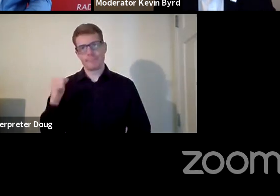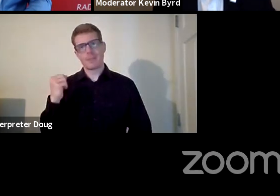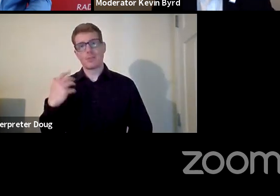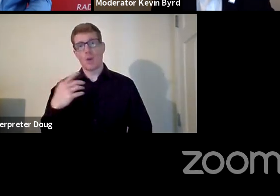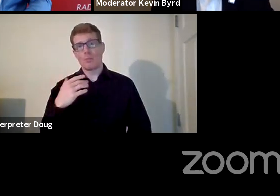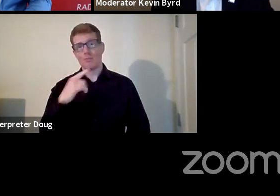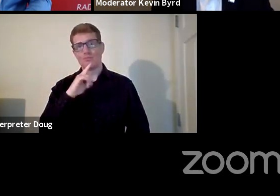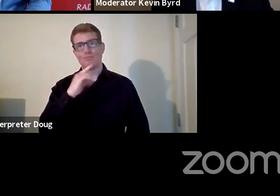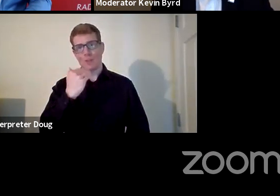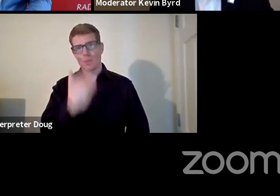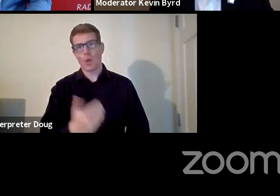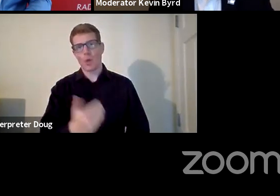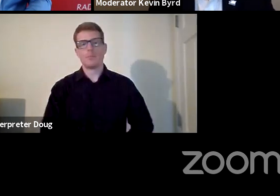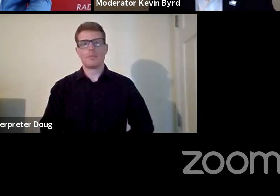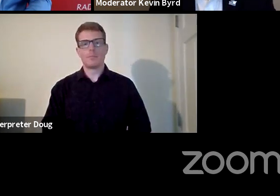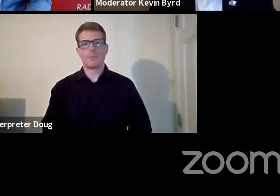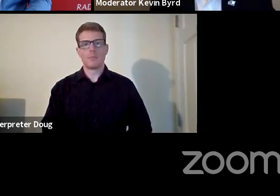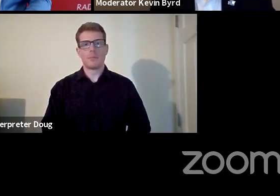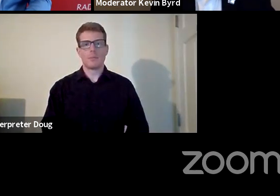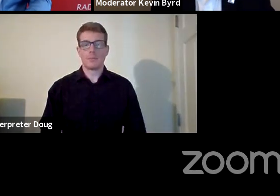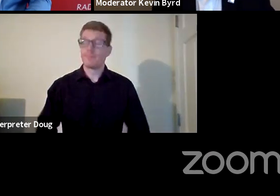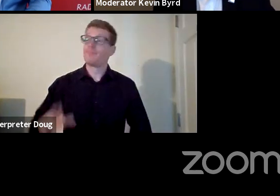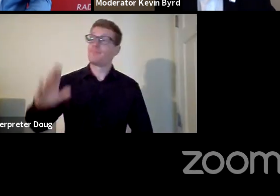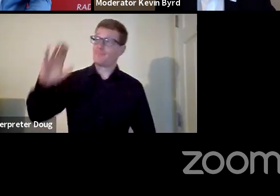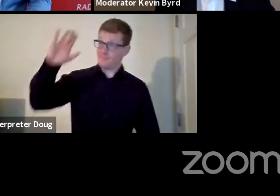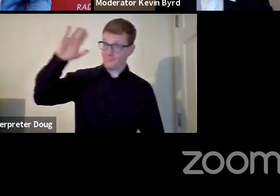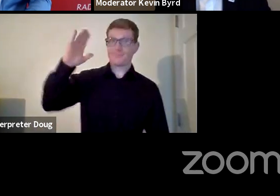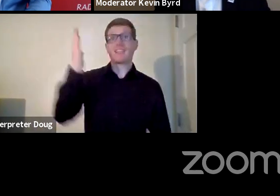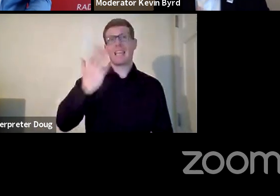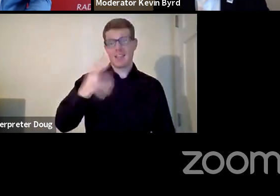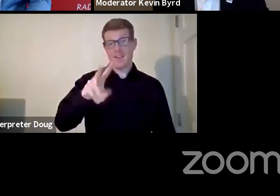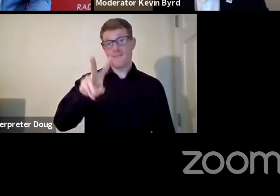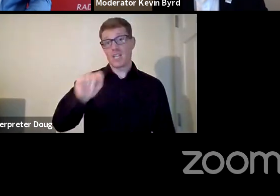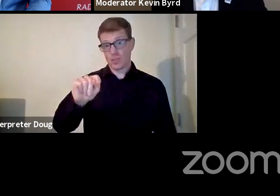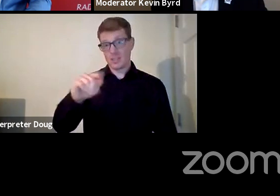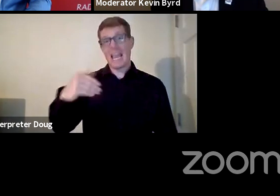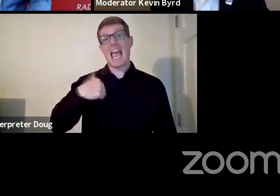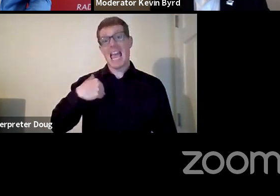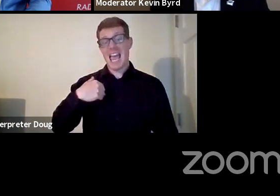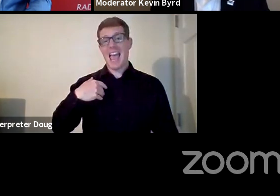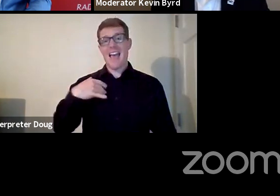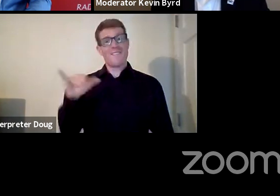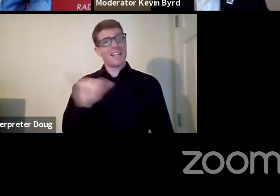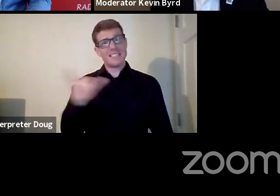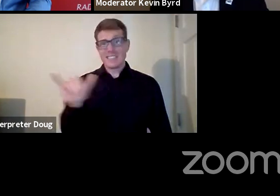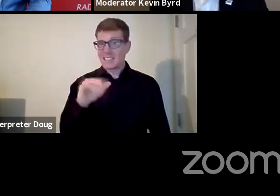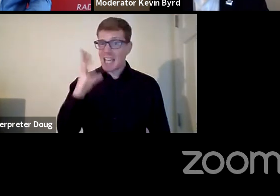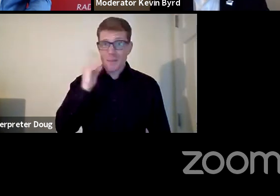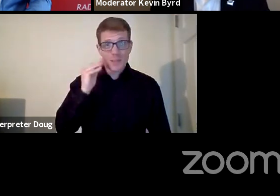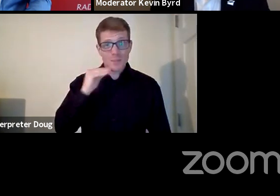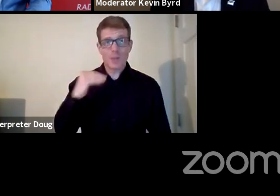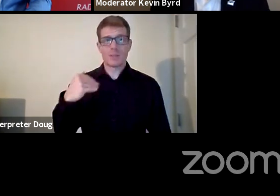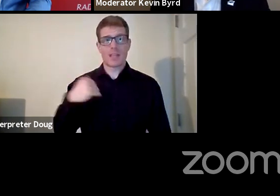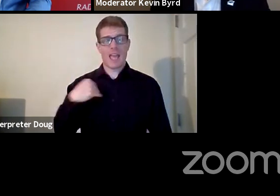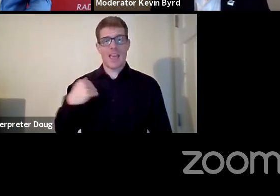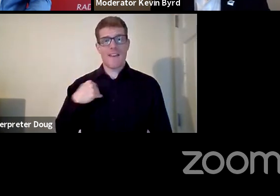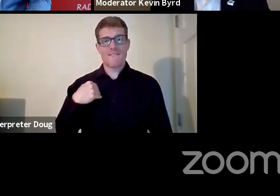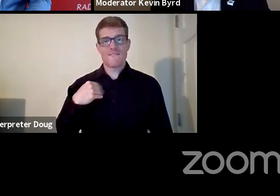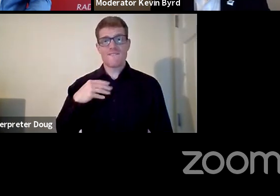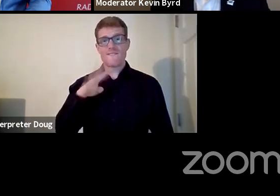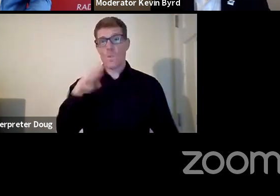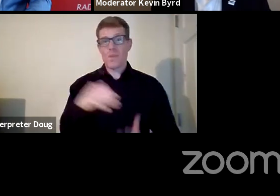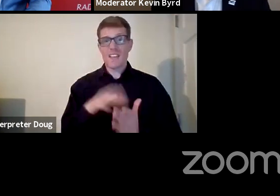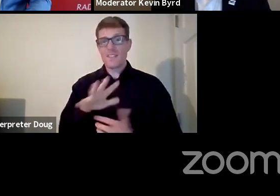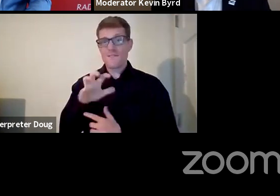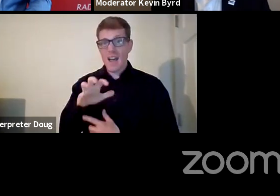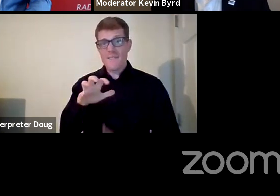good. We saw the same, we had the same experience, just 4,500 course sections flipped in a period of a